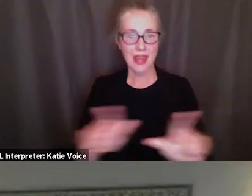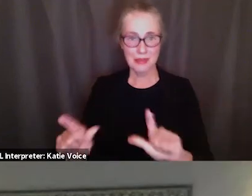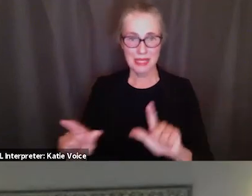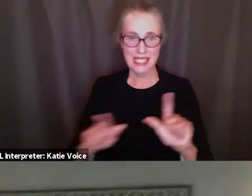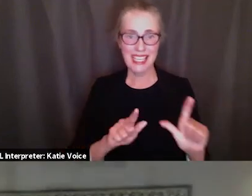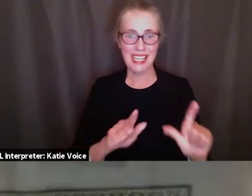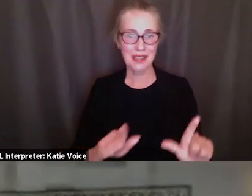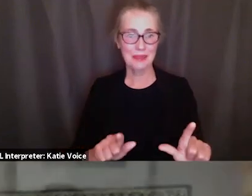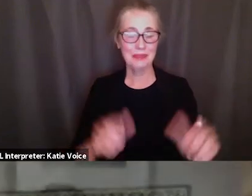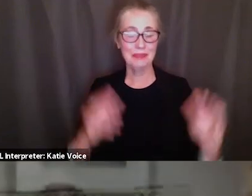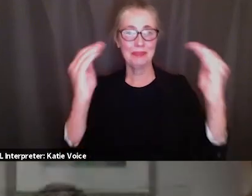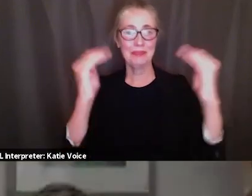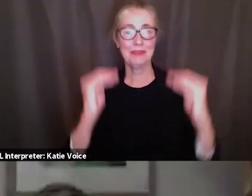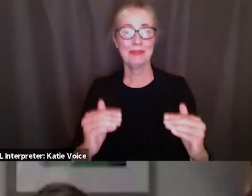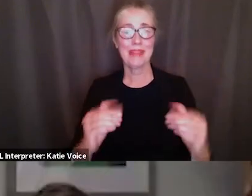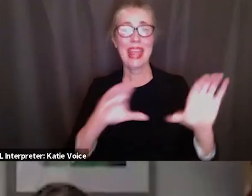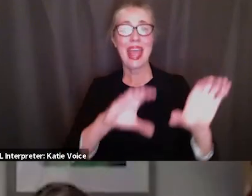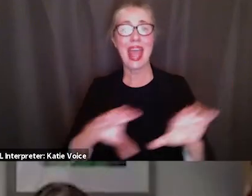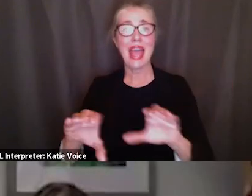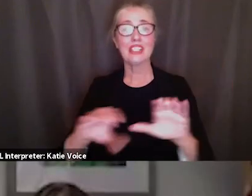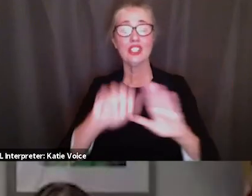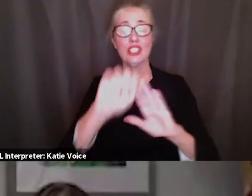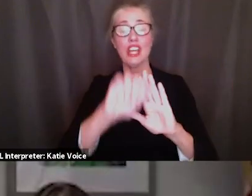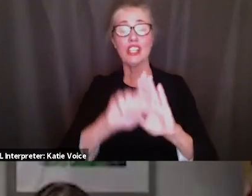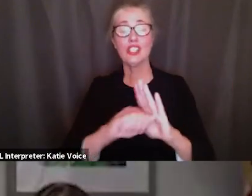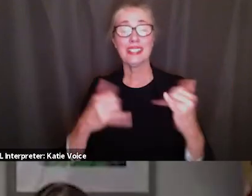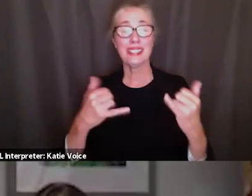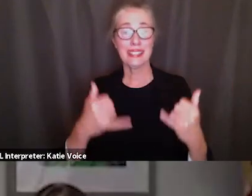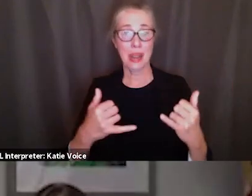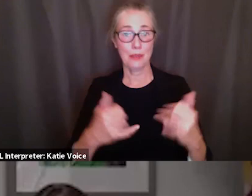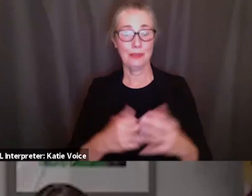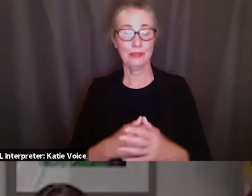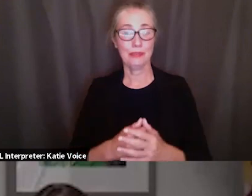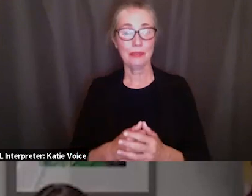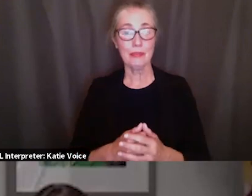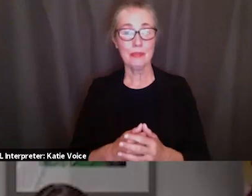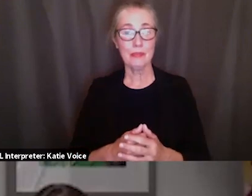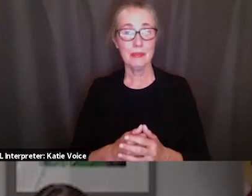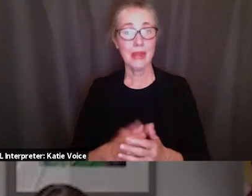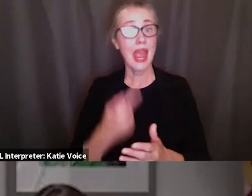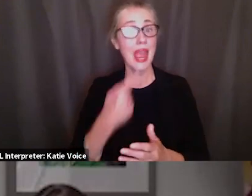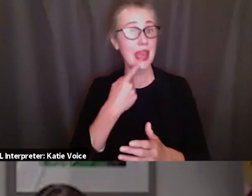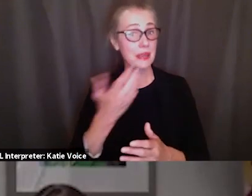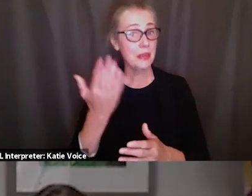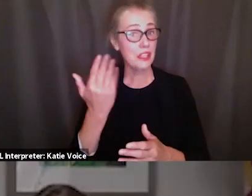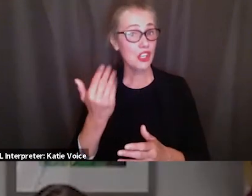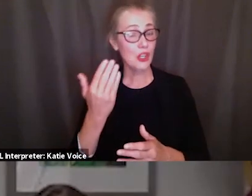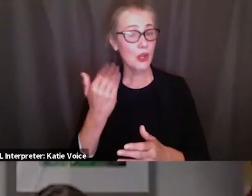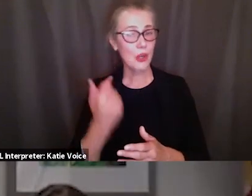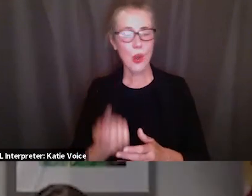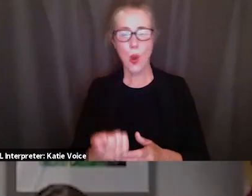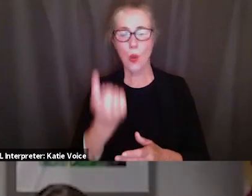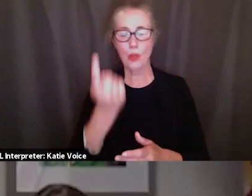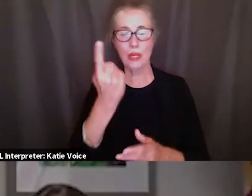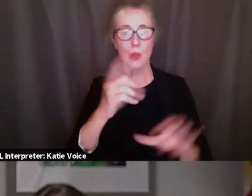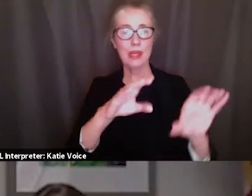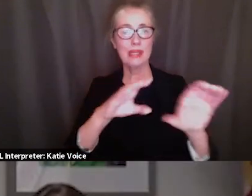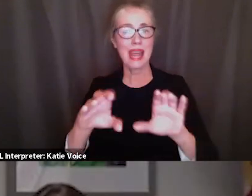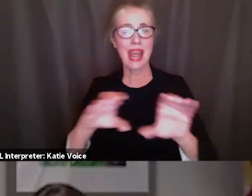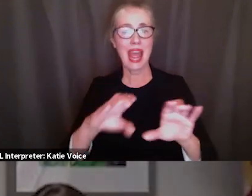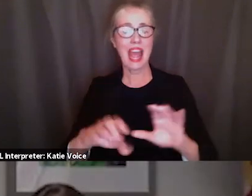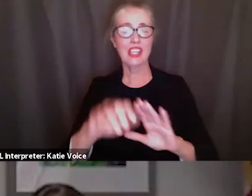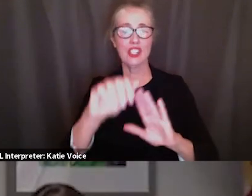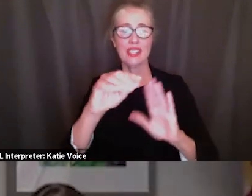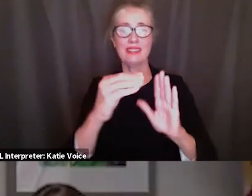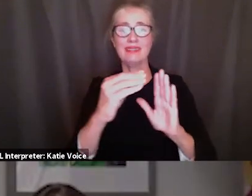That takes us to our action agenda. And as I mentioned earlier, there's only one action item tonight, and it